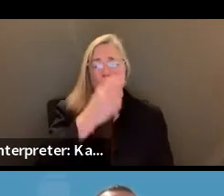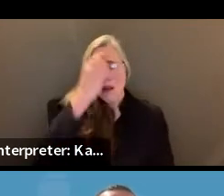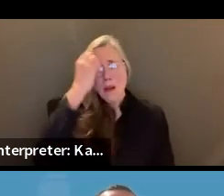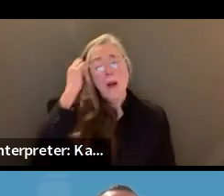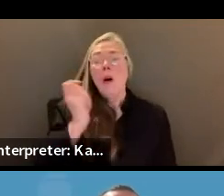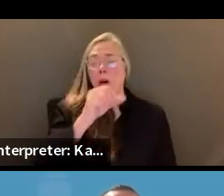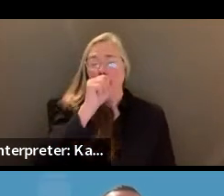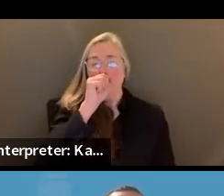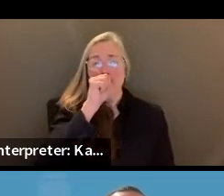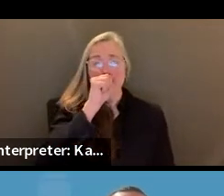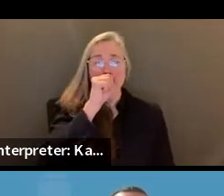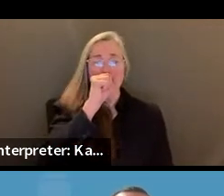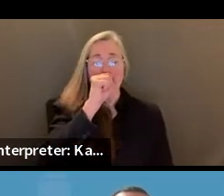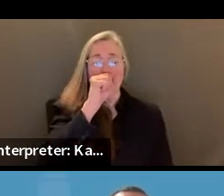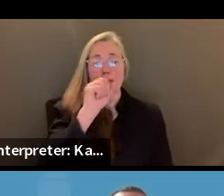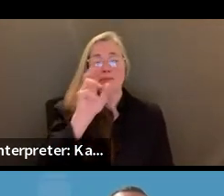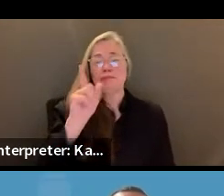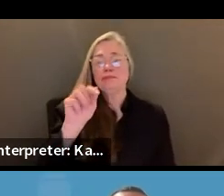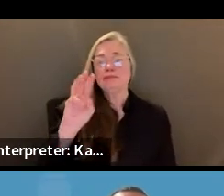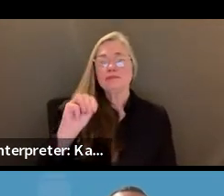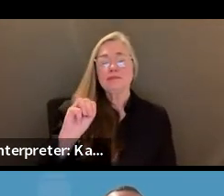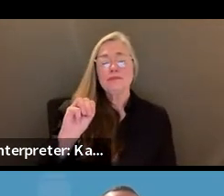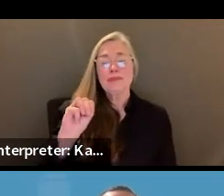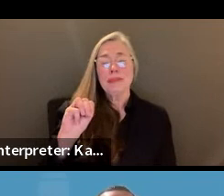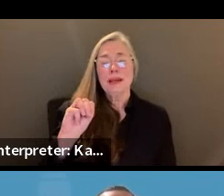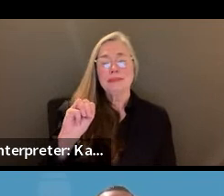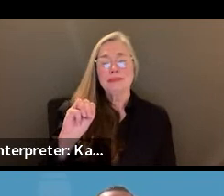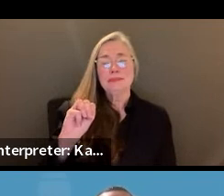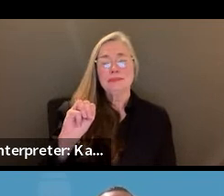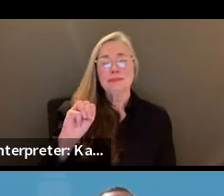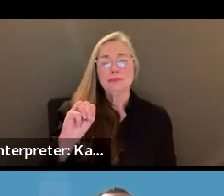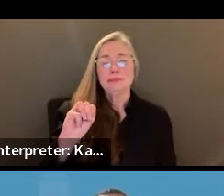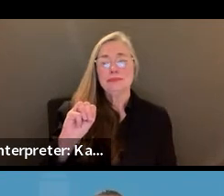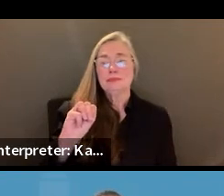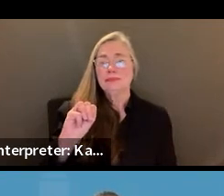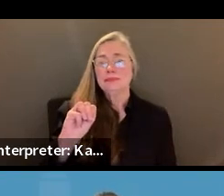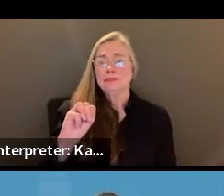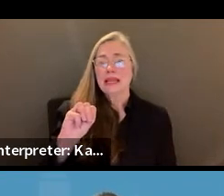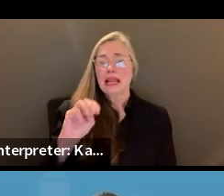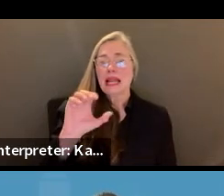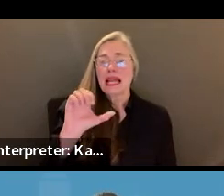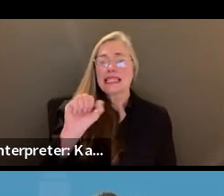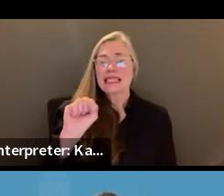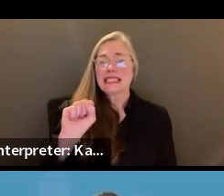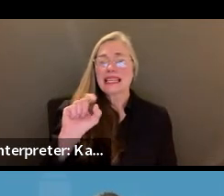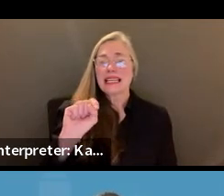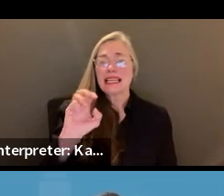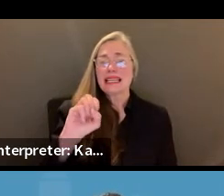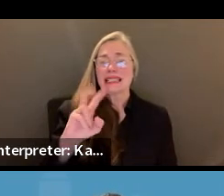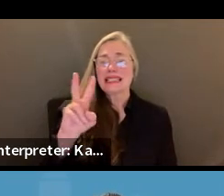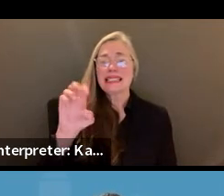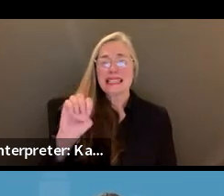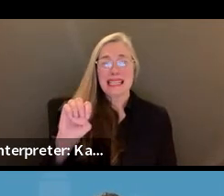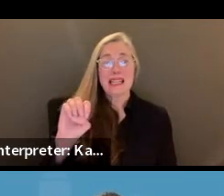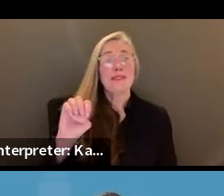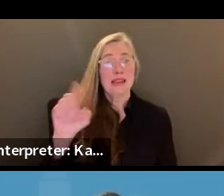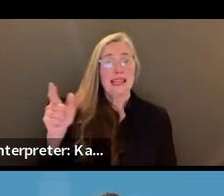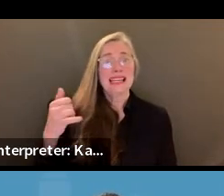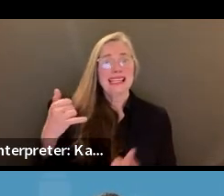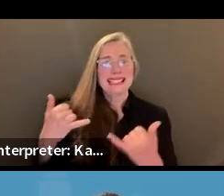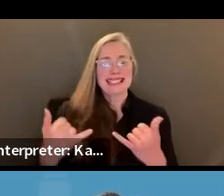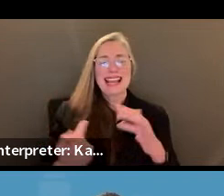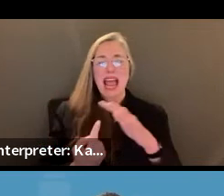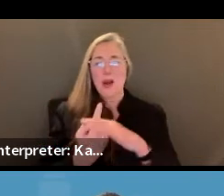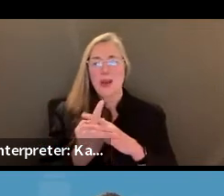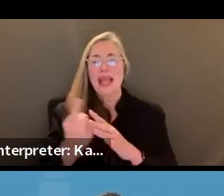Kim, if I can just let Mr. Escobedo know, Steve is on the call and he is working with MTD and our school principals on